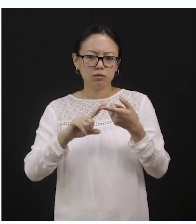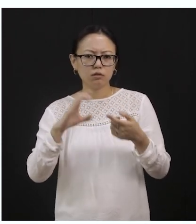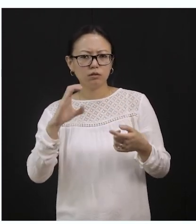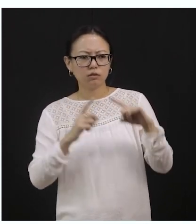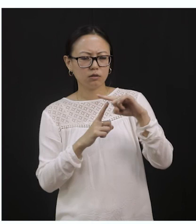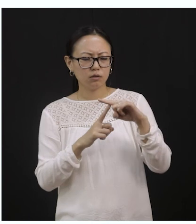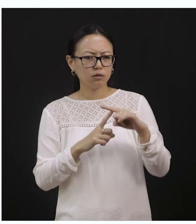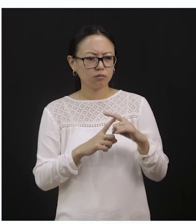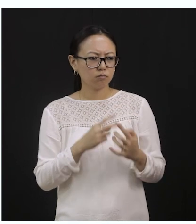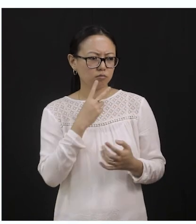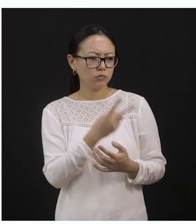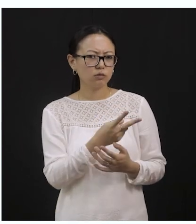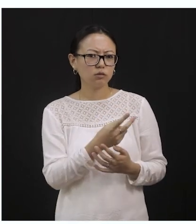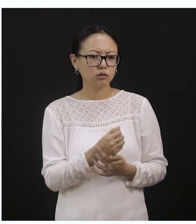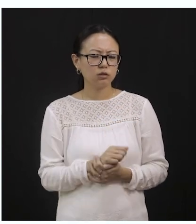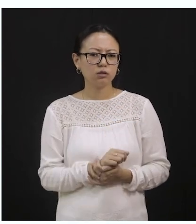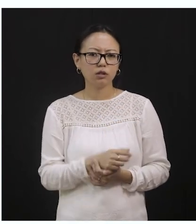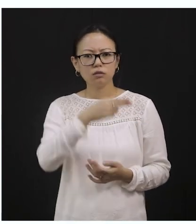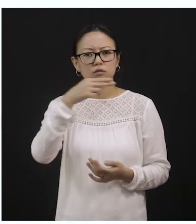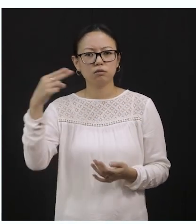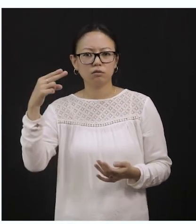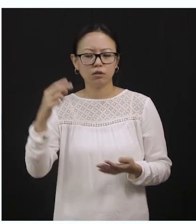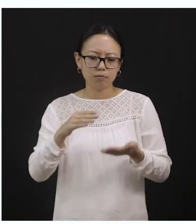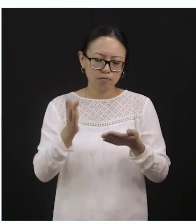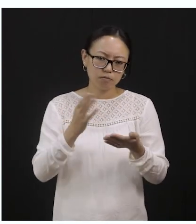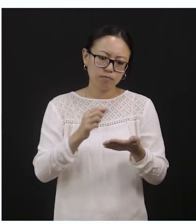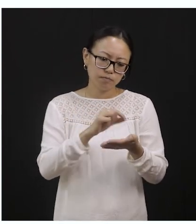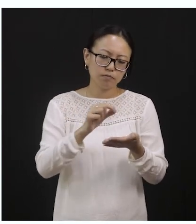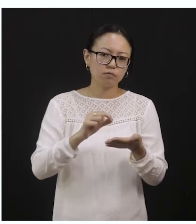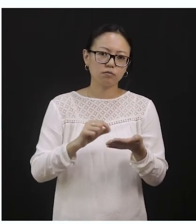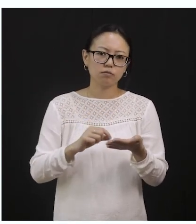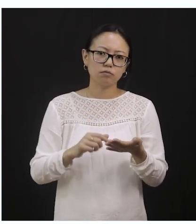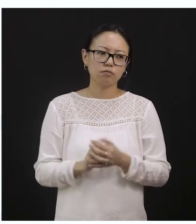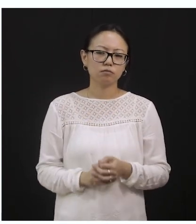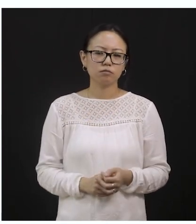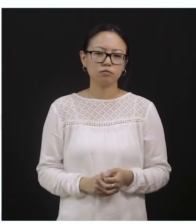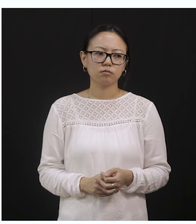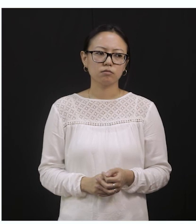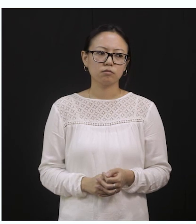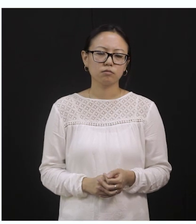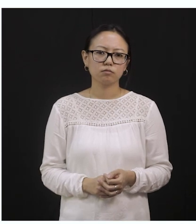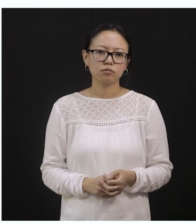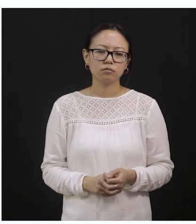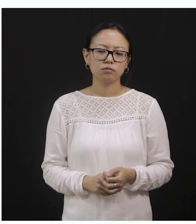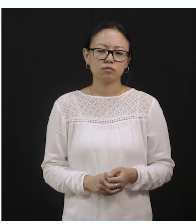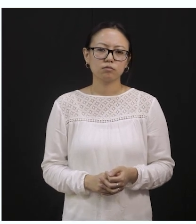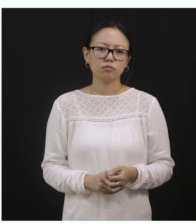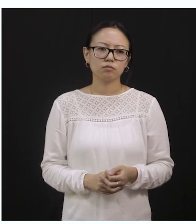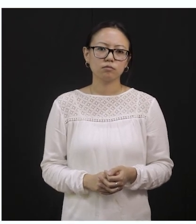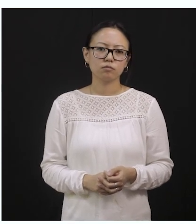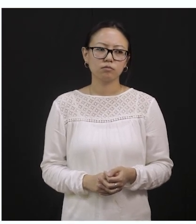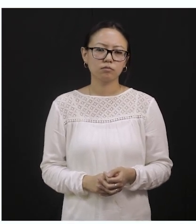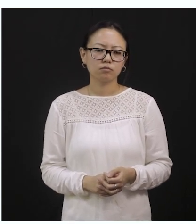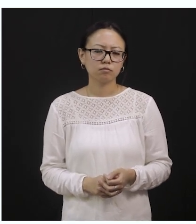the picture, in a sense, you have to write the name of this particular dash, dash, dash, okay? Then you